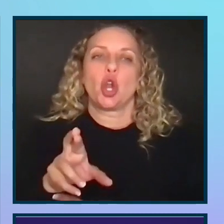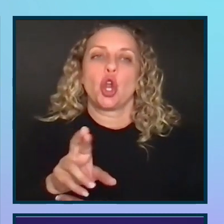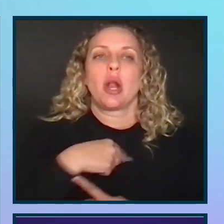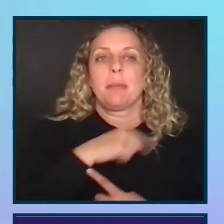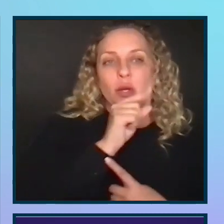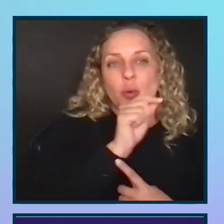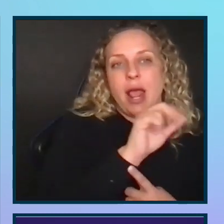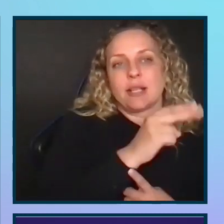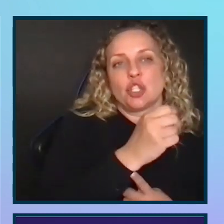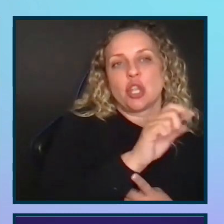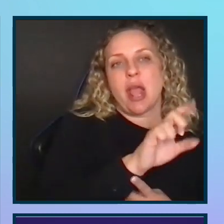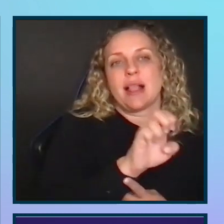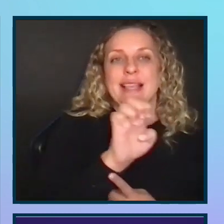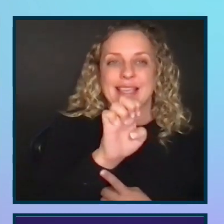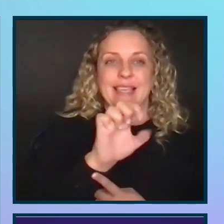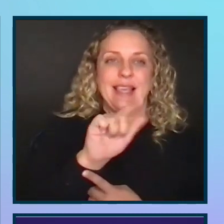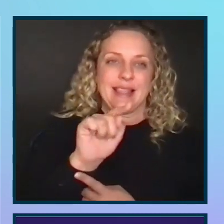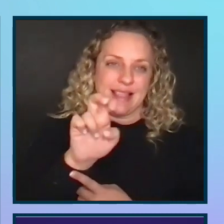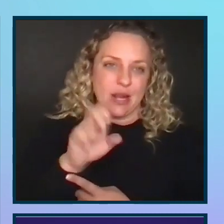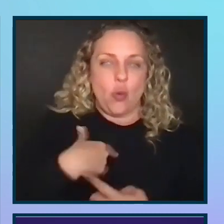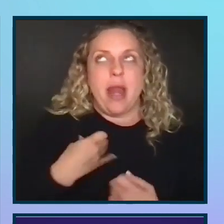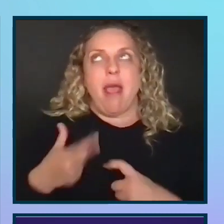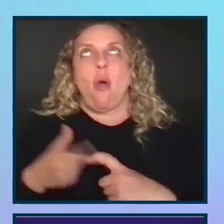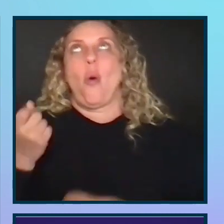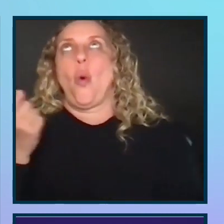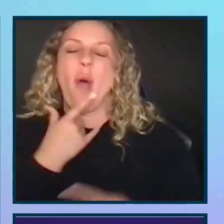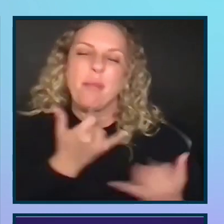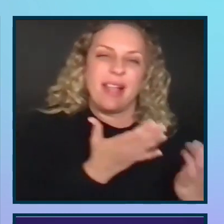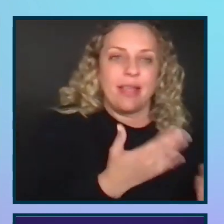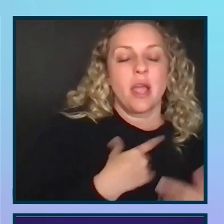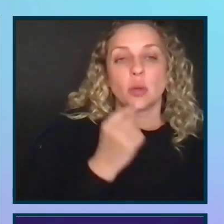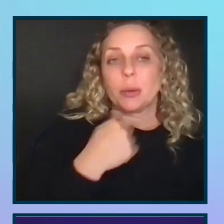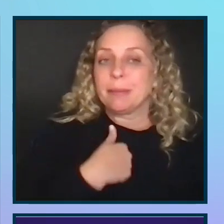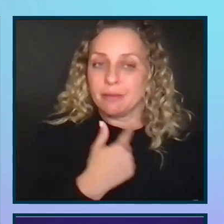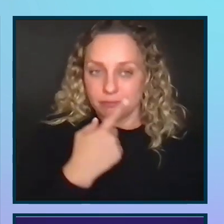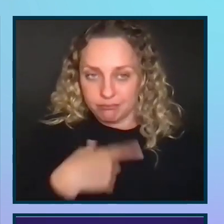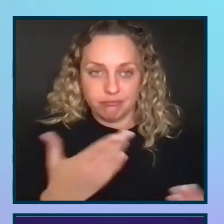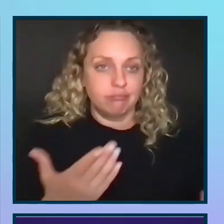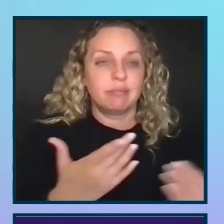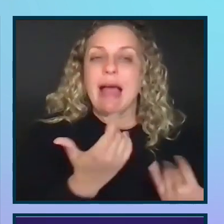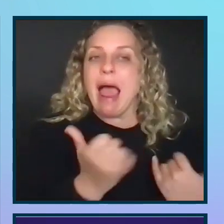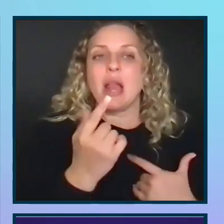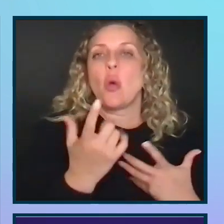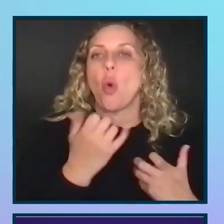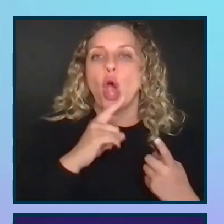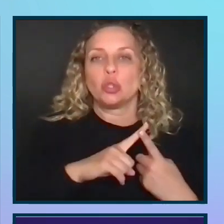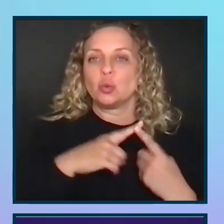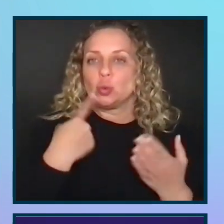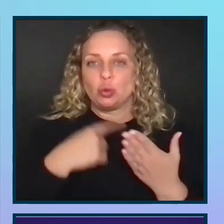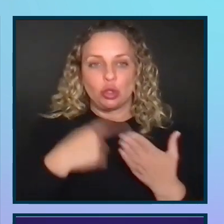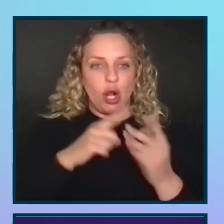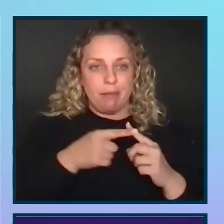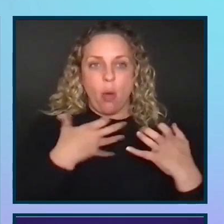Shell E Little. I'm on a hiatus right now, but you can still find me there. Tweet at me. Anything you like for the talk today, would